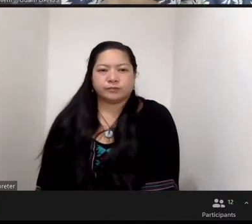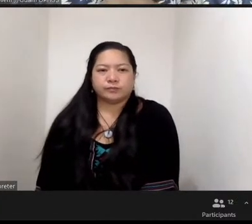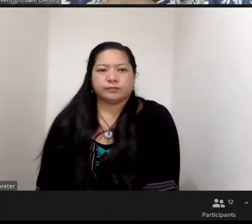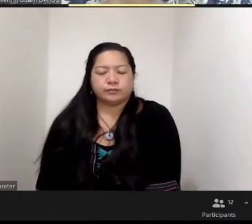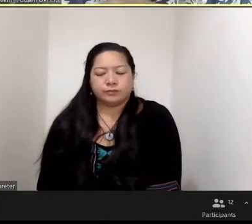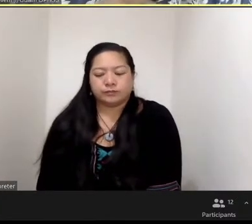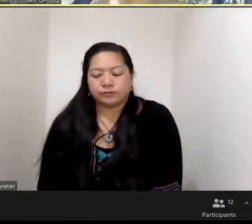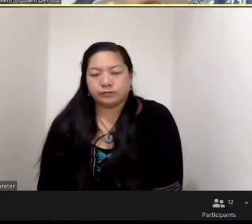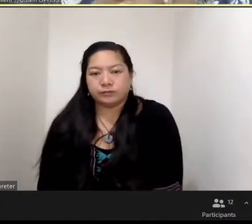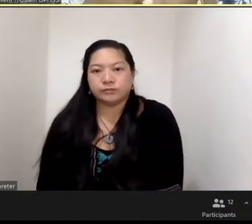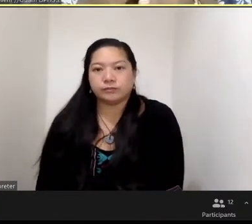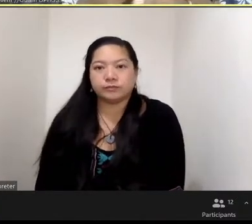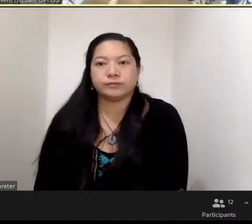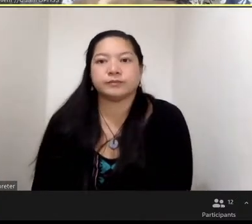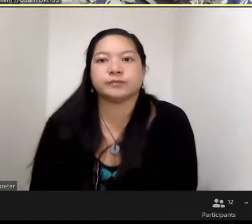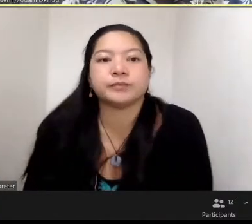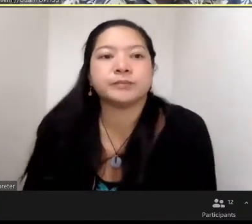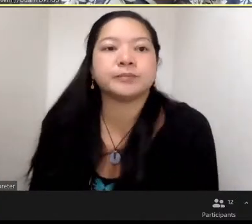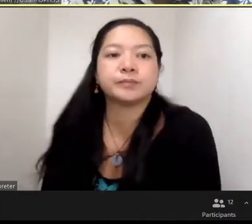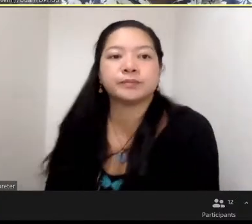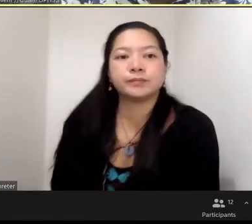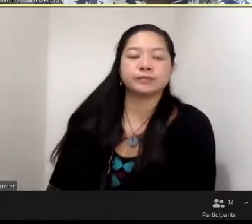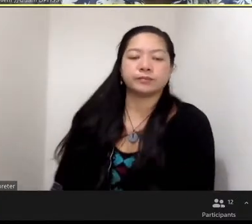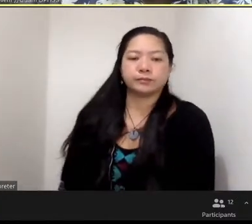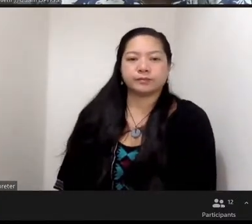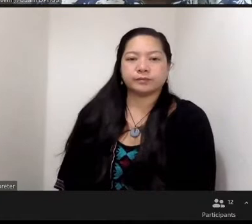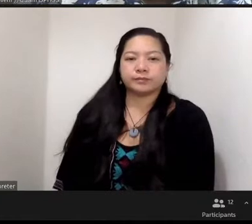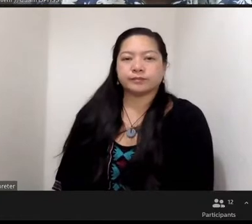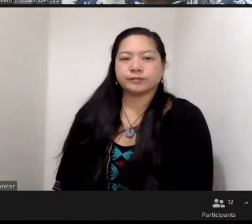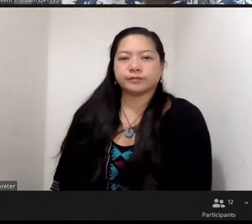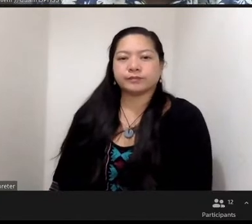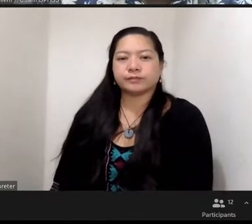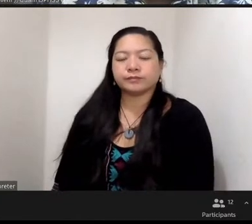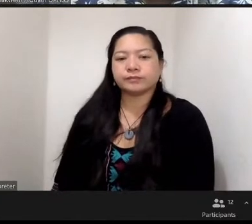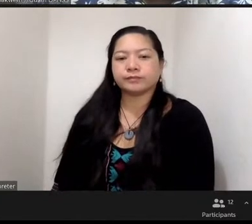Doc, I'll go after you. Thank you. Are you talking about Governor Newsom's